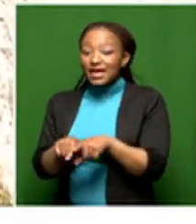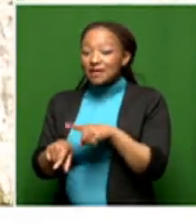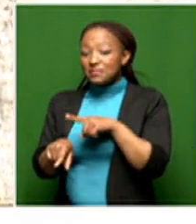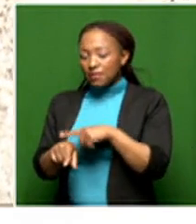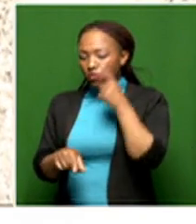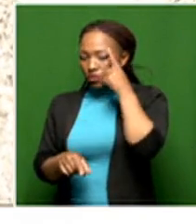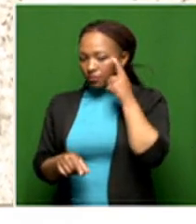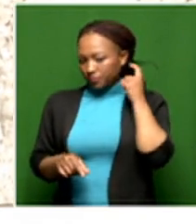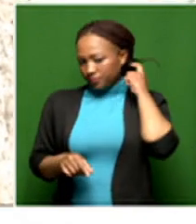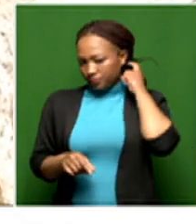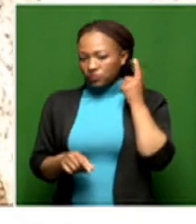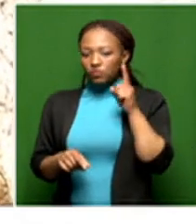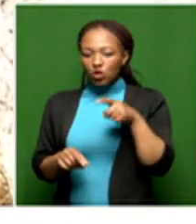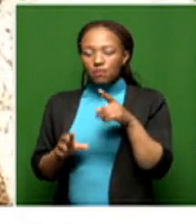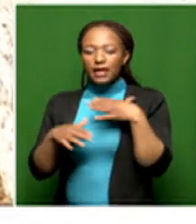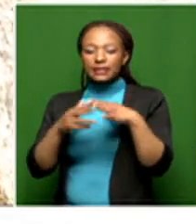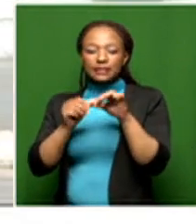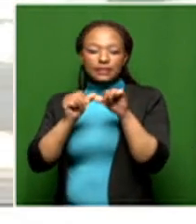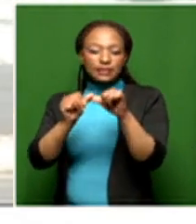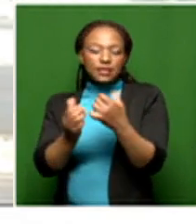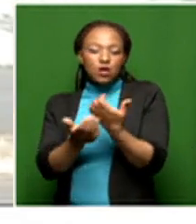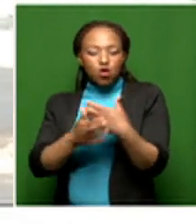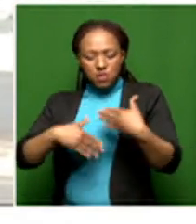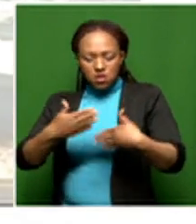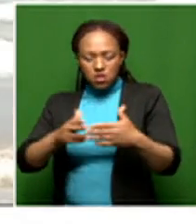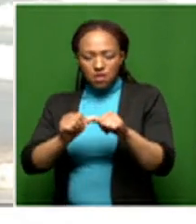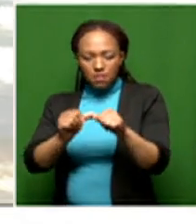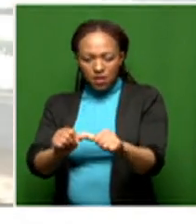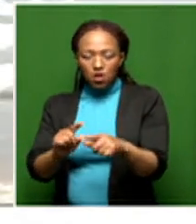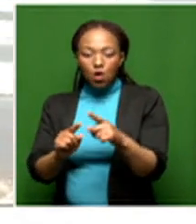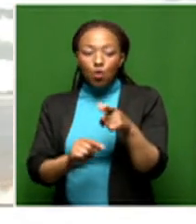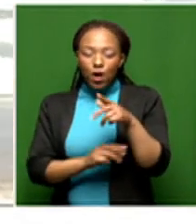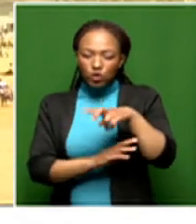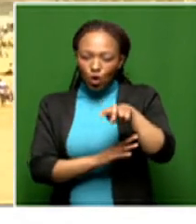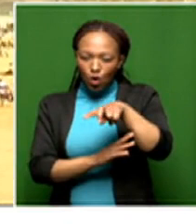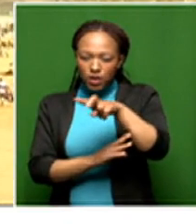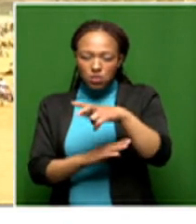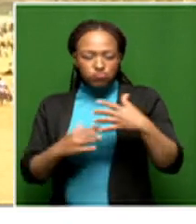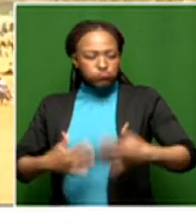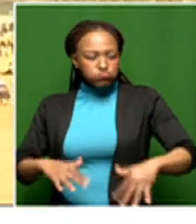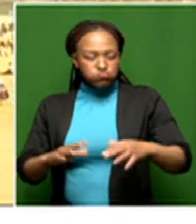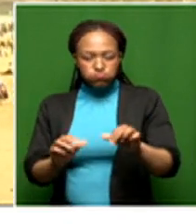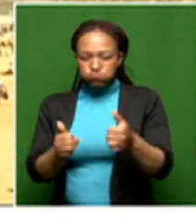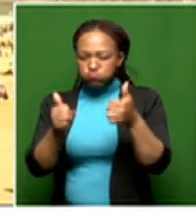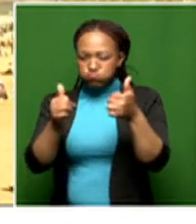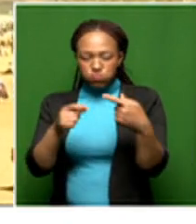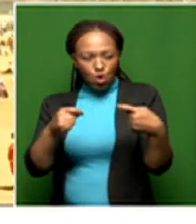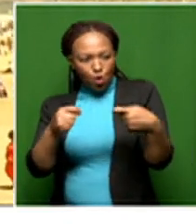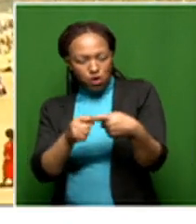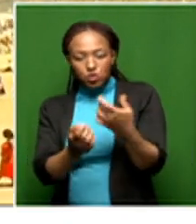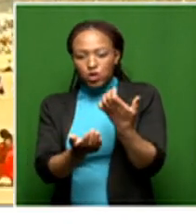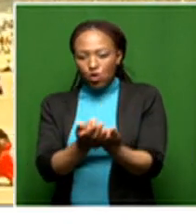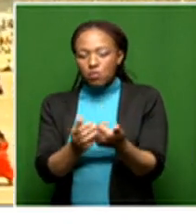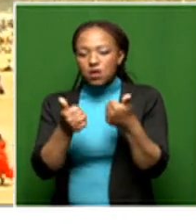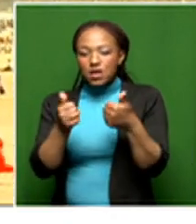cognizant that we need to let the wheels of the economy start moving again. Because tourism is such a great enabler and contributor to the economy,